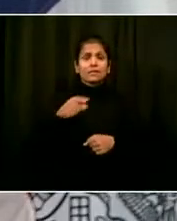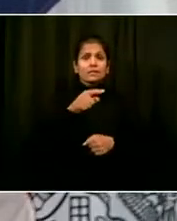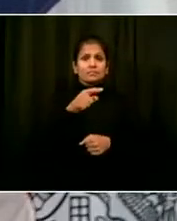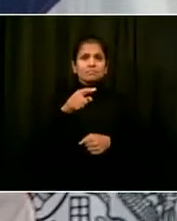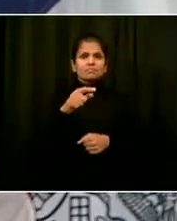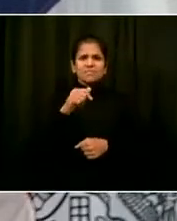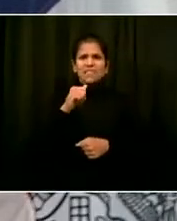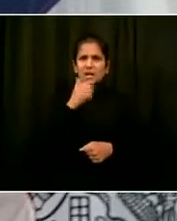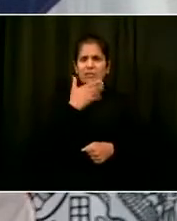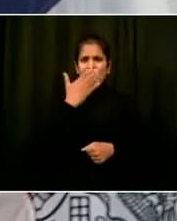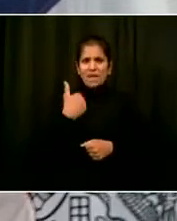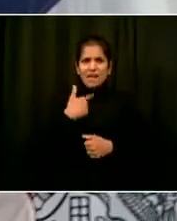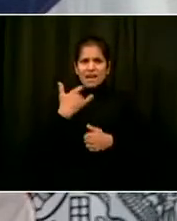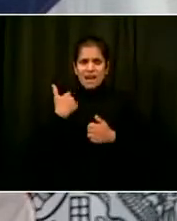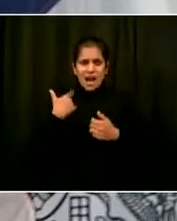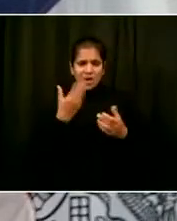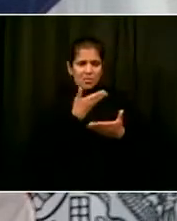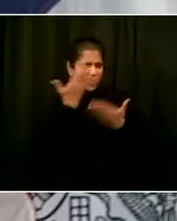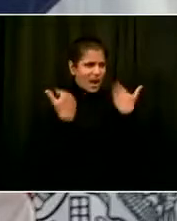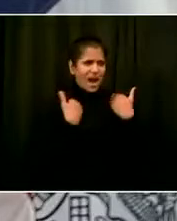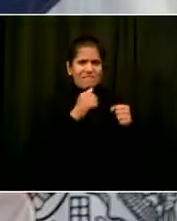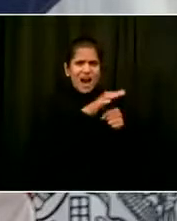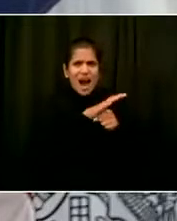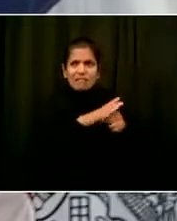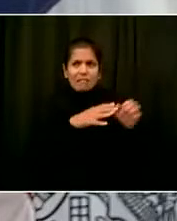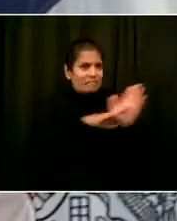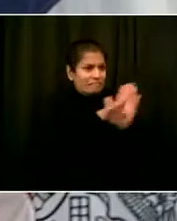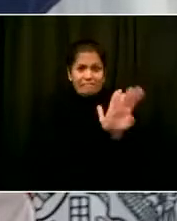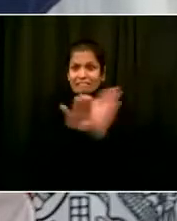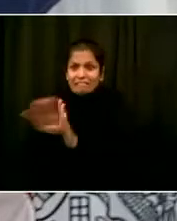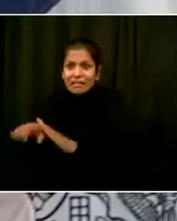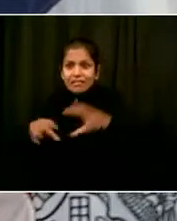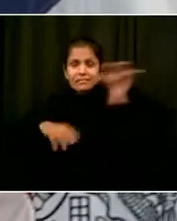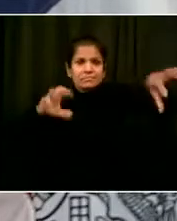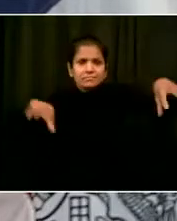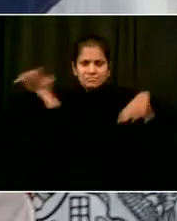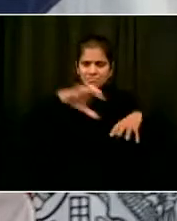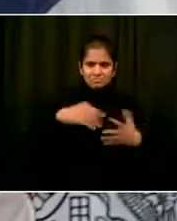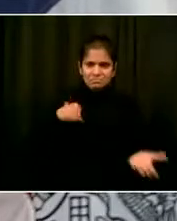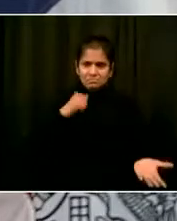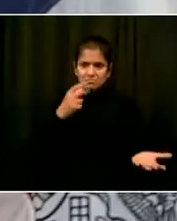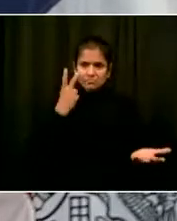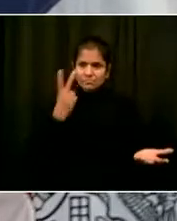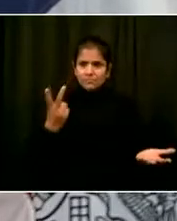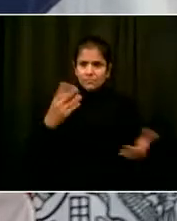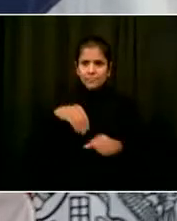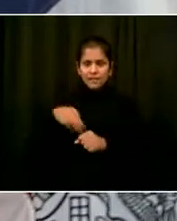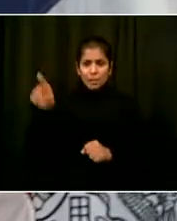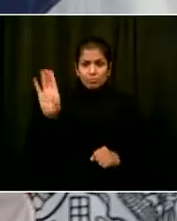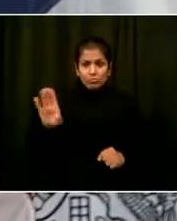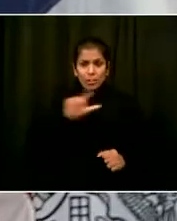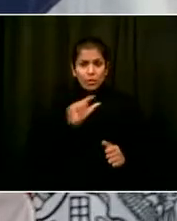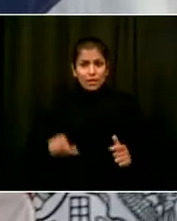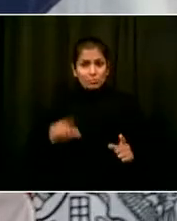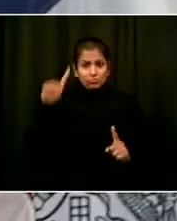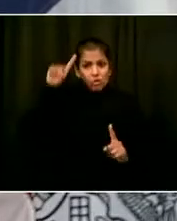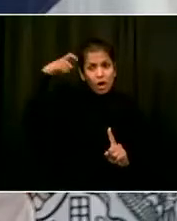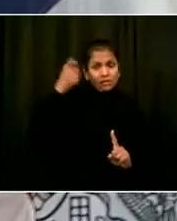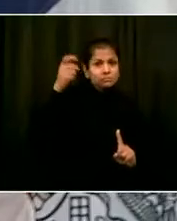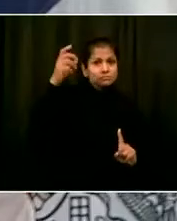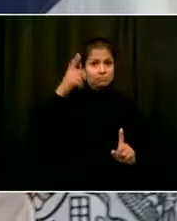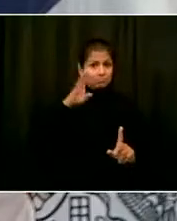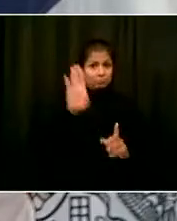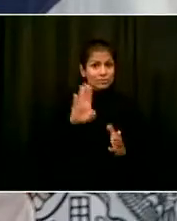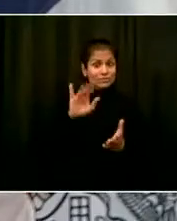sites where we've had a lot of cases what we are seeing primarily is uh a handful of cases in specific